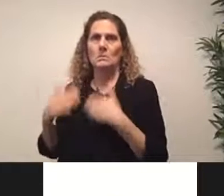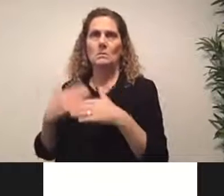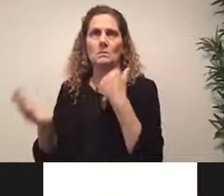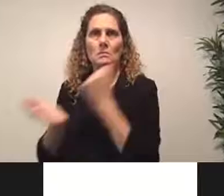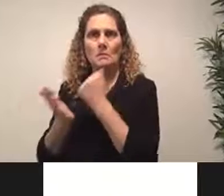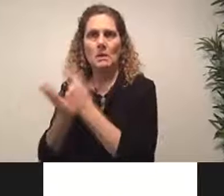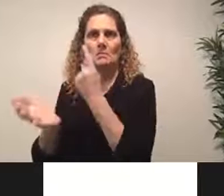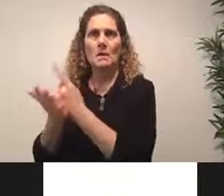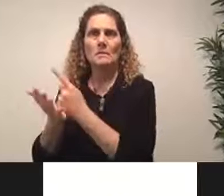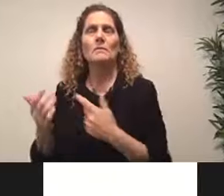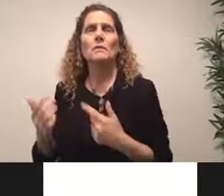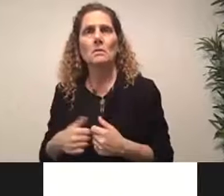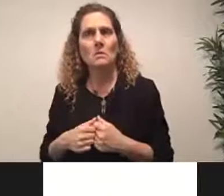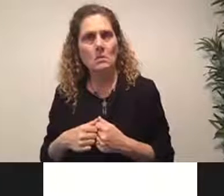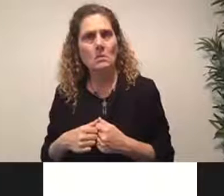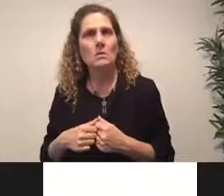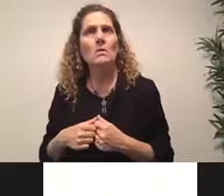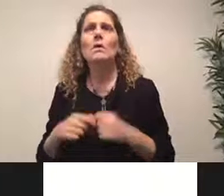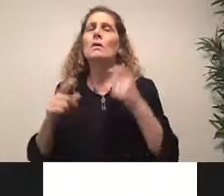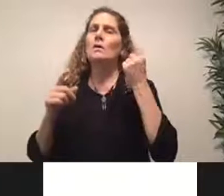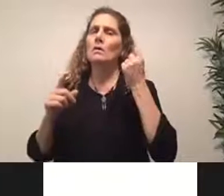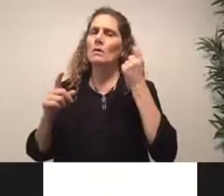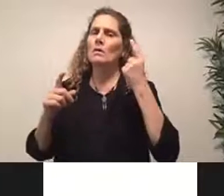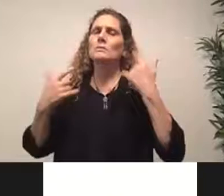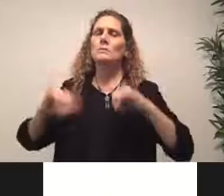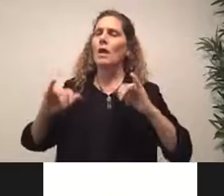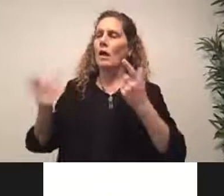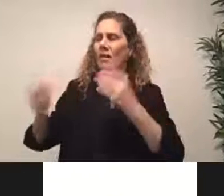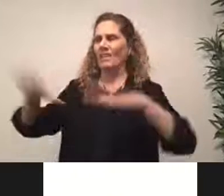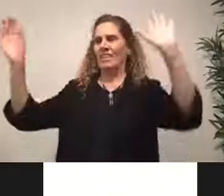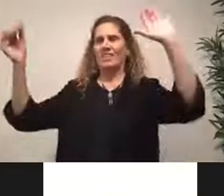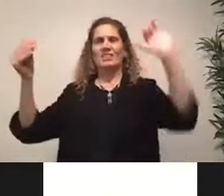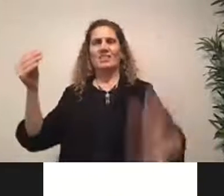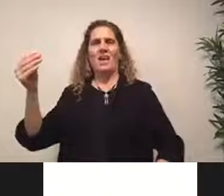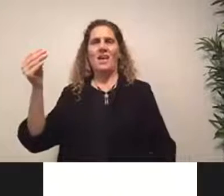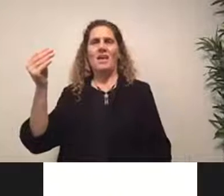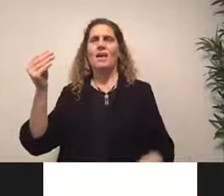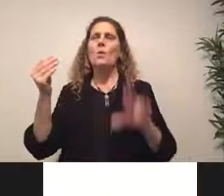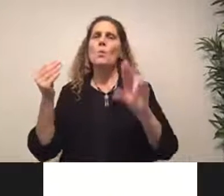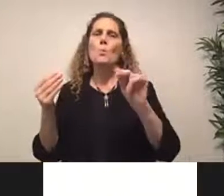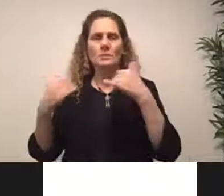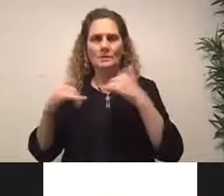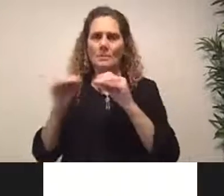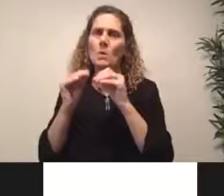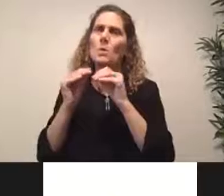place. And so now the state has set up this hub distribution for the Pfizer, and they've selected 8 hubs in the state